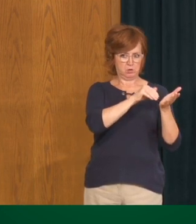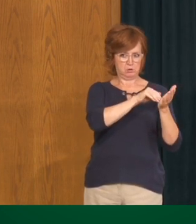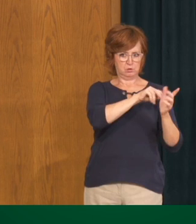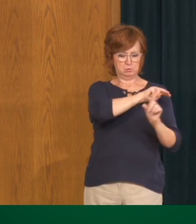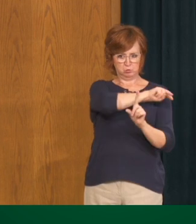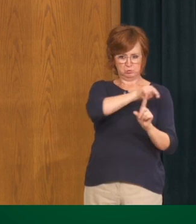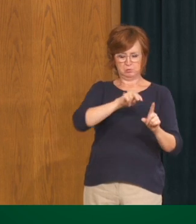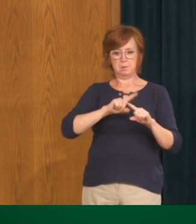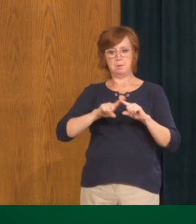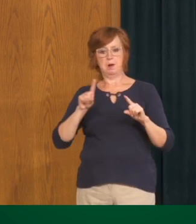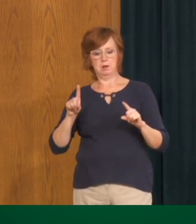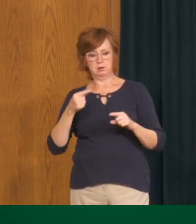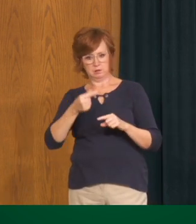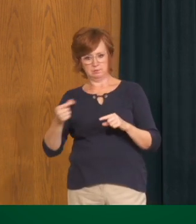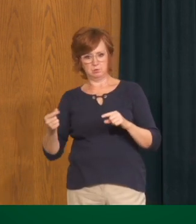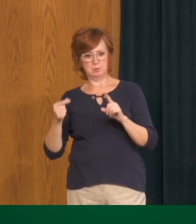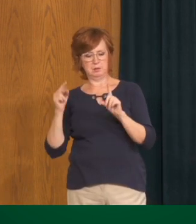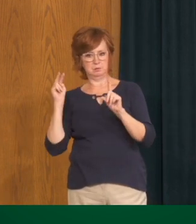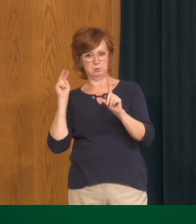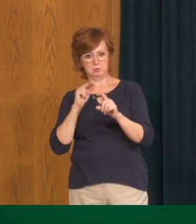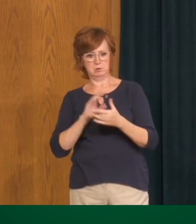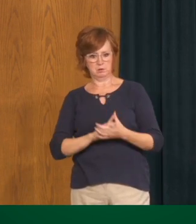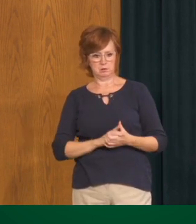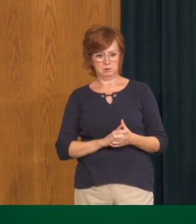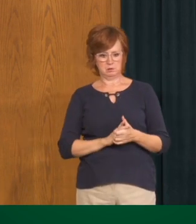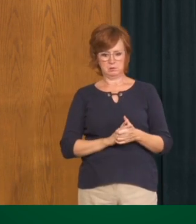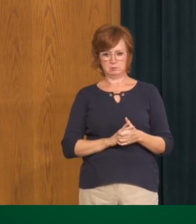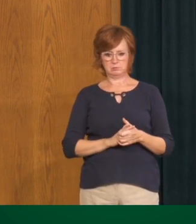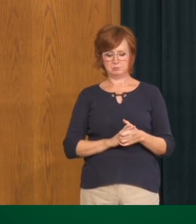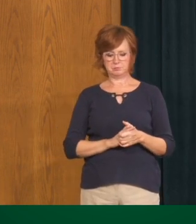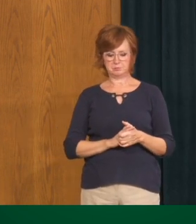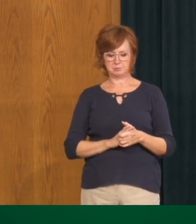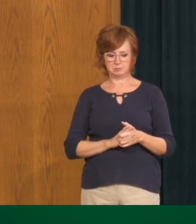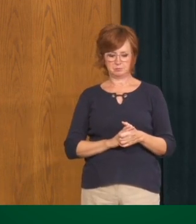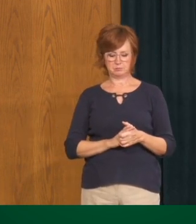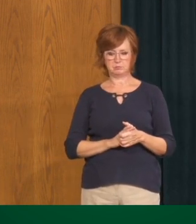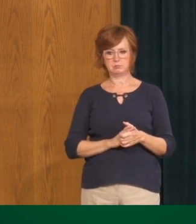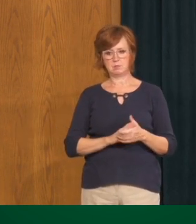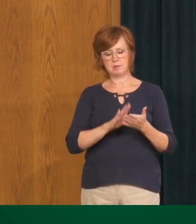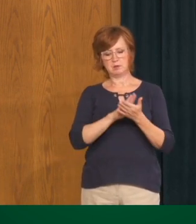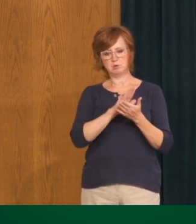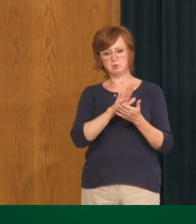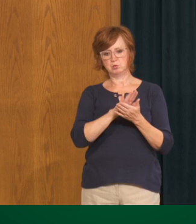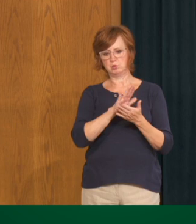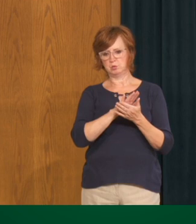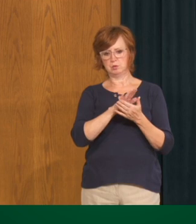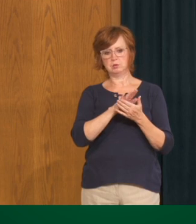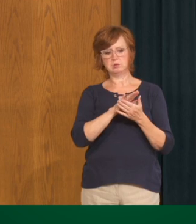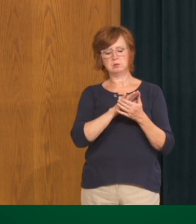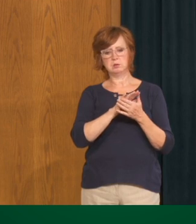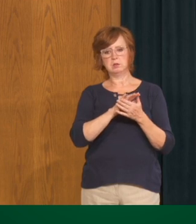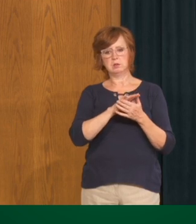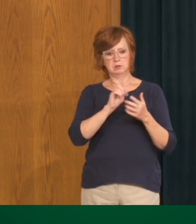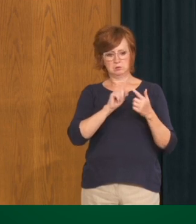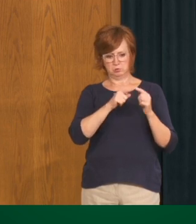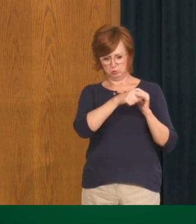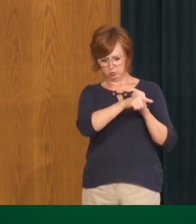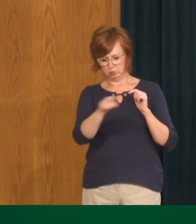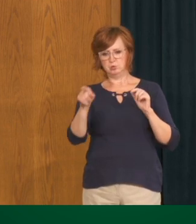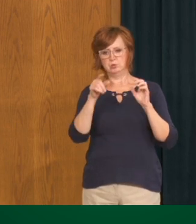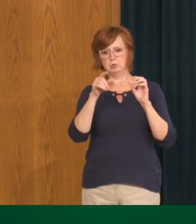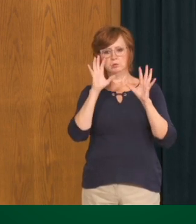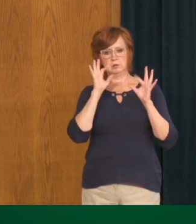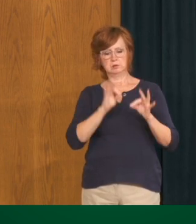But again, the decisions with respect to whether or not there will be masking in any particular school will be left to the local decision makers in consultation with public